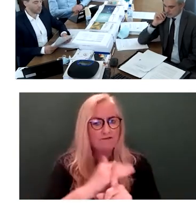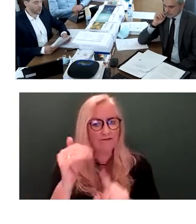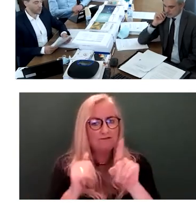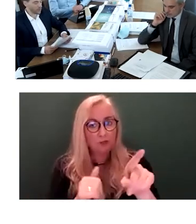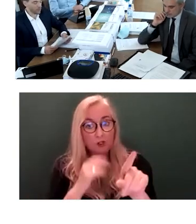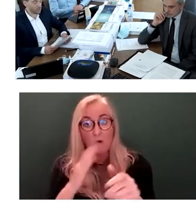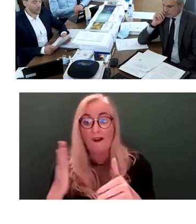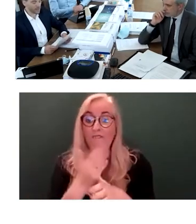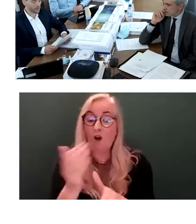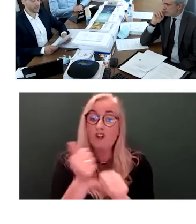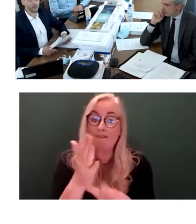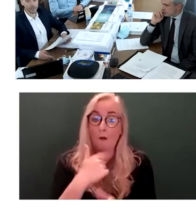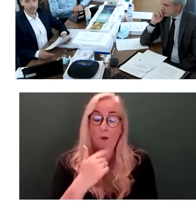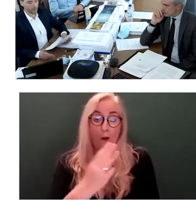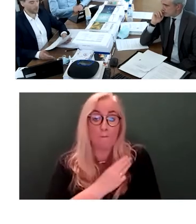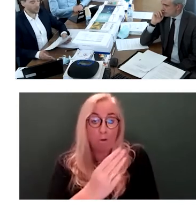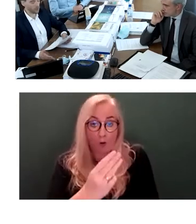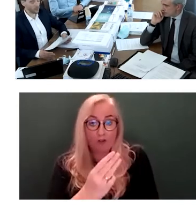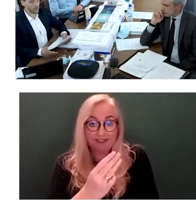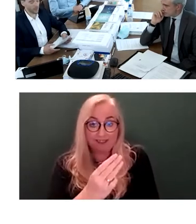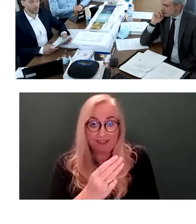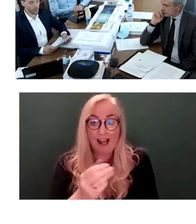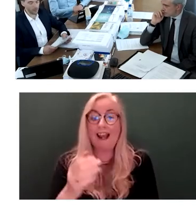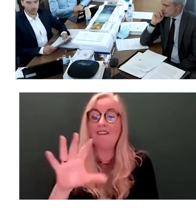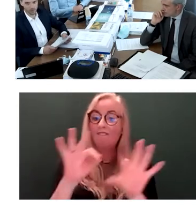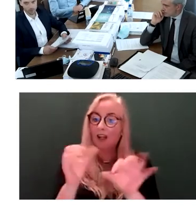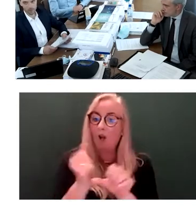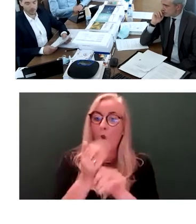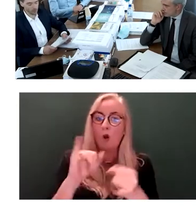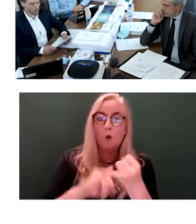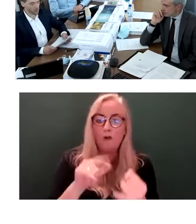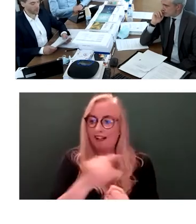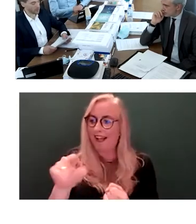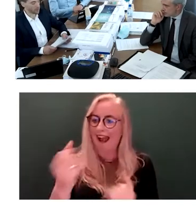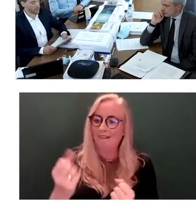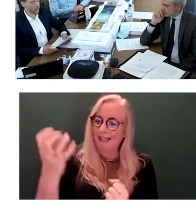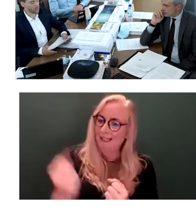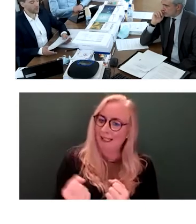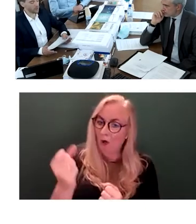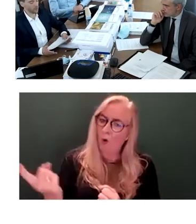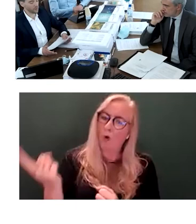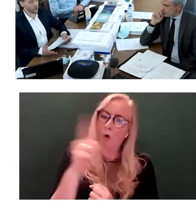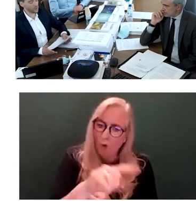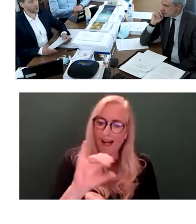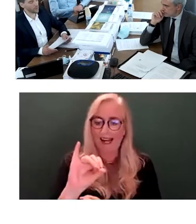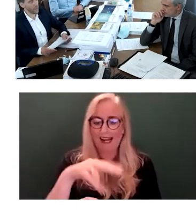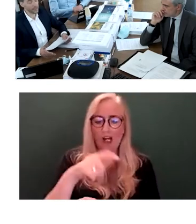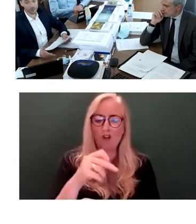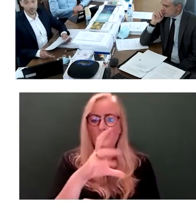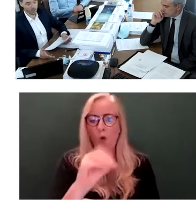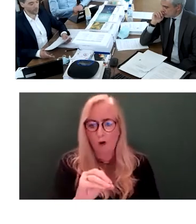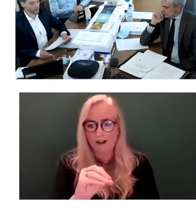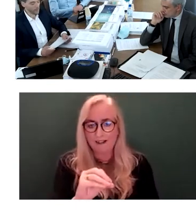we would propose proactively inviting all new disability benefit recipients to come to Intro and to be informed of